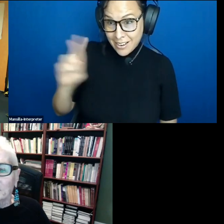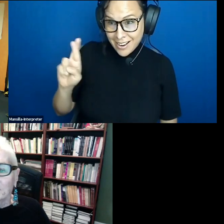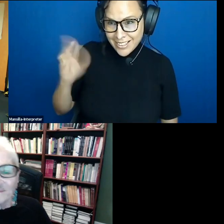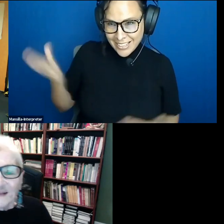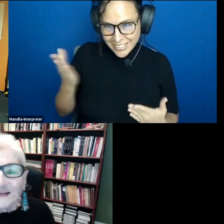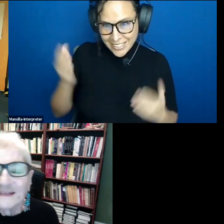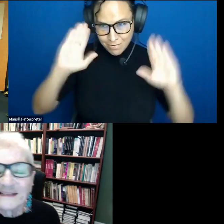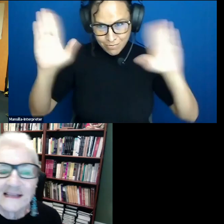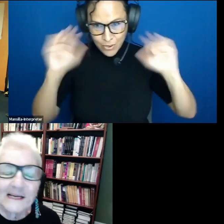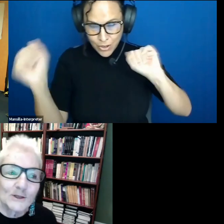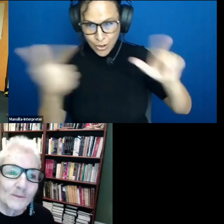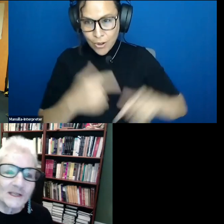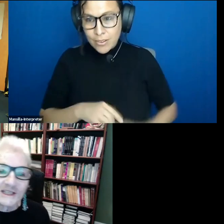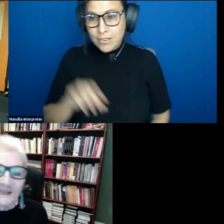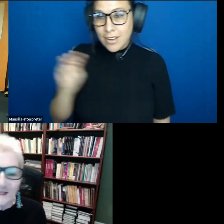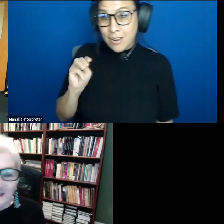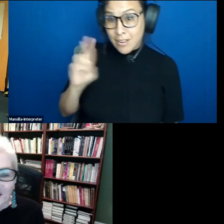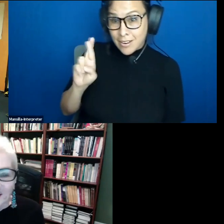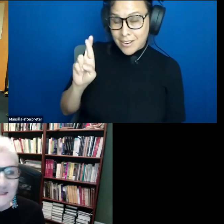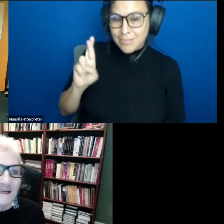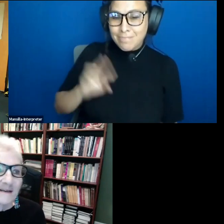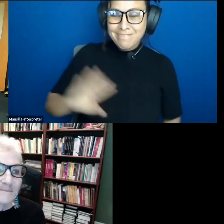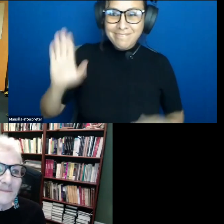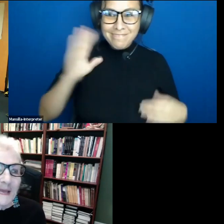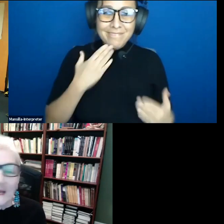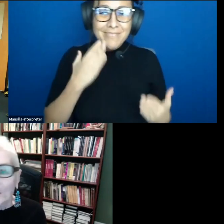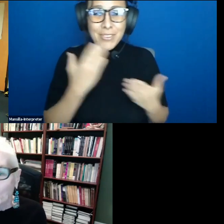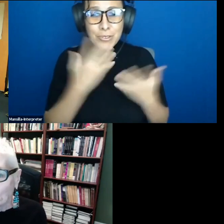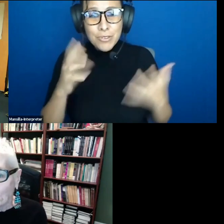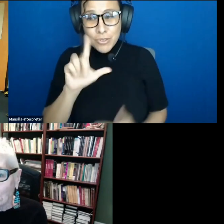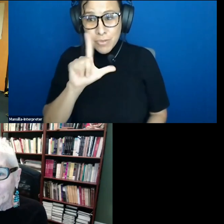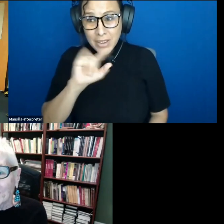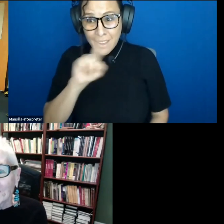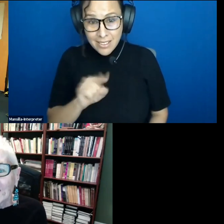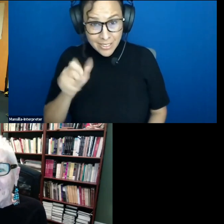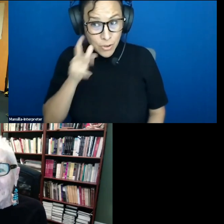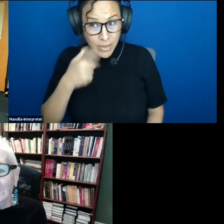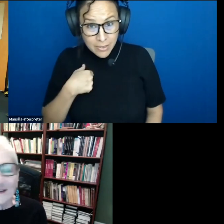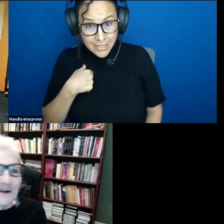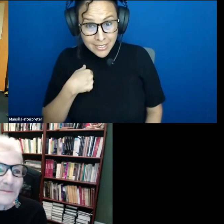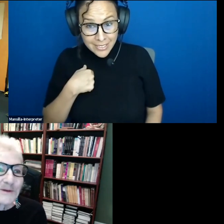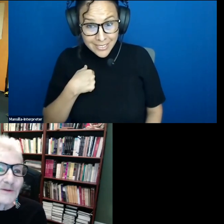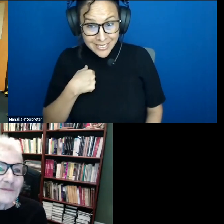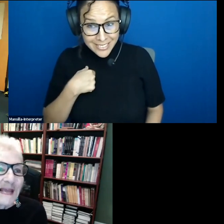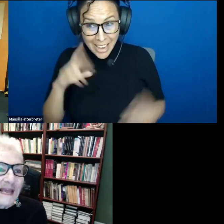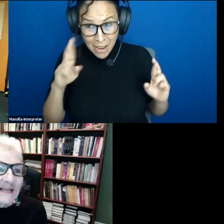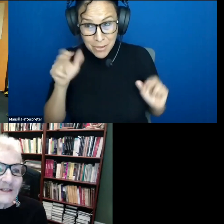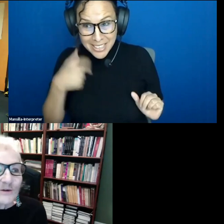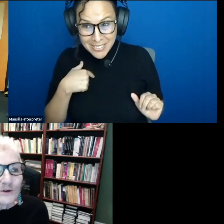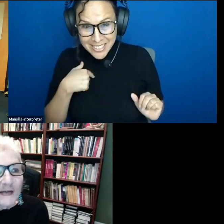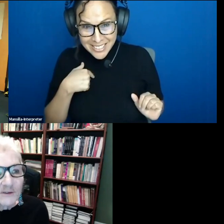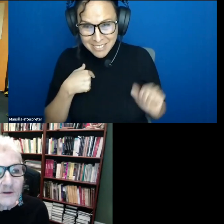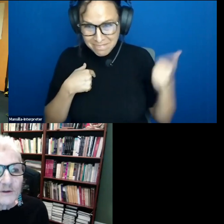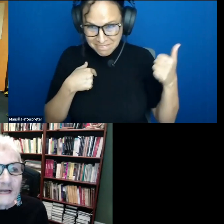you. Thank you so much, Liz. Can you hear me, everyone? I hope so.